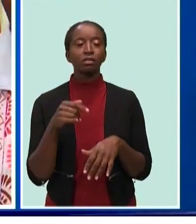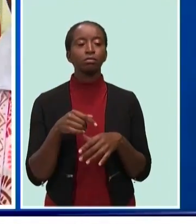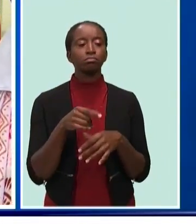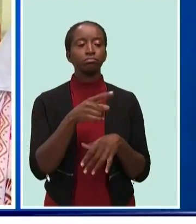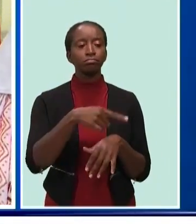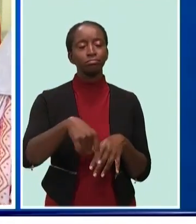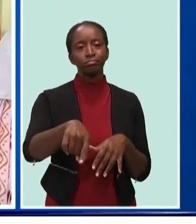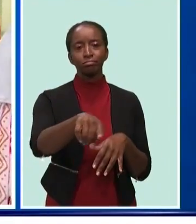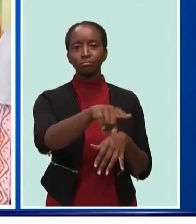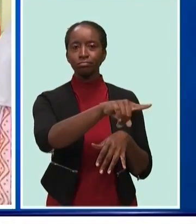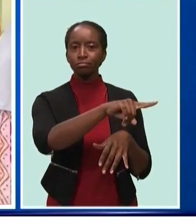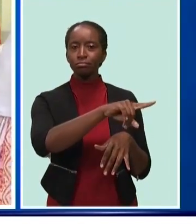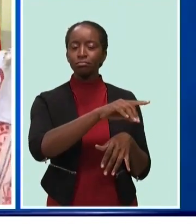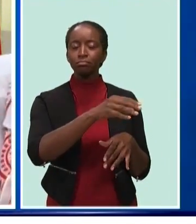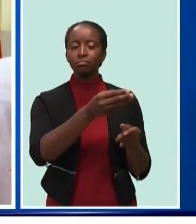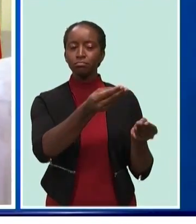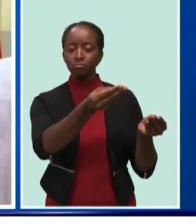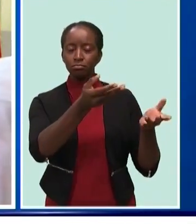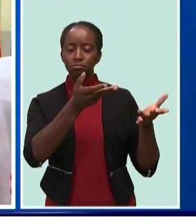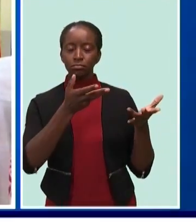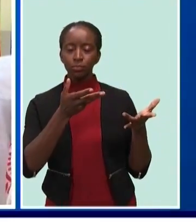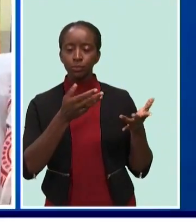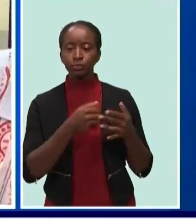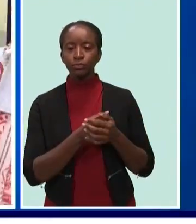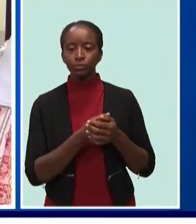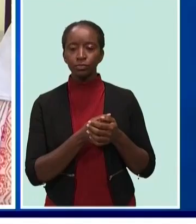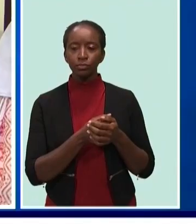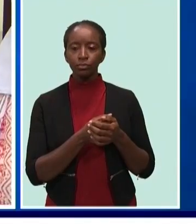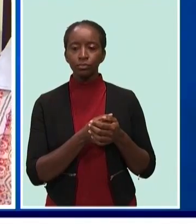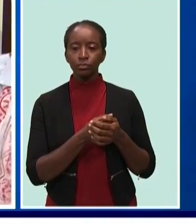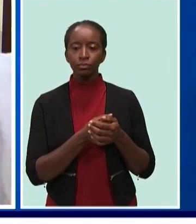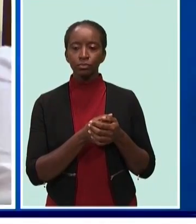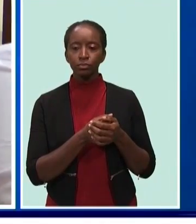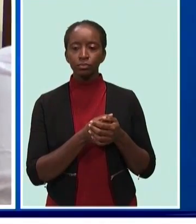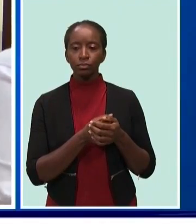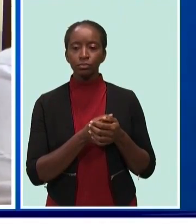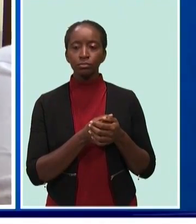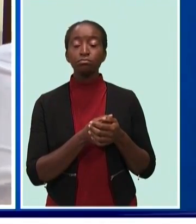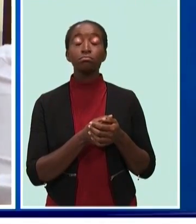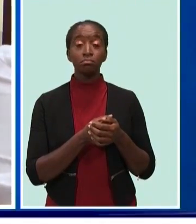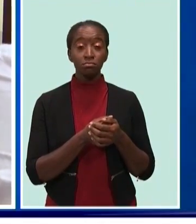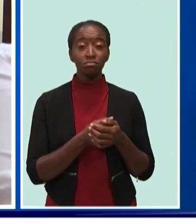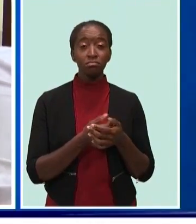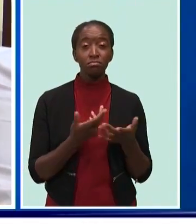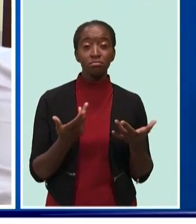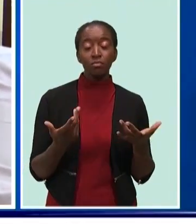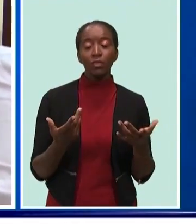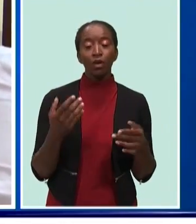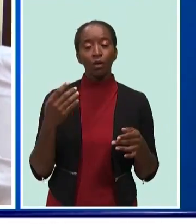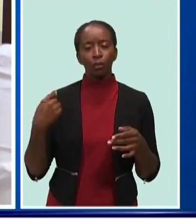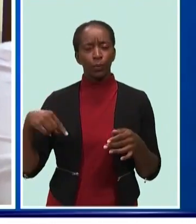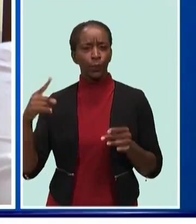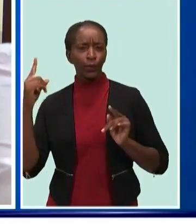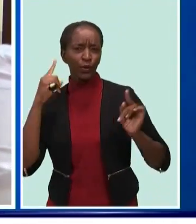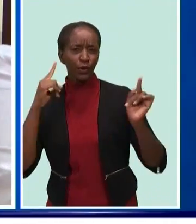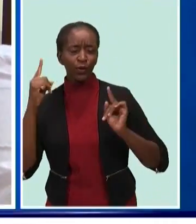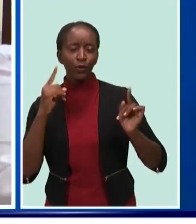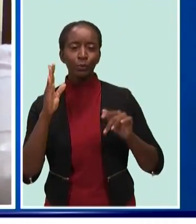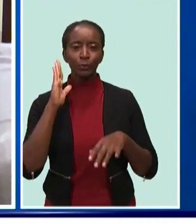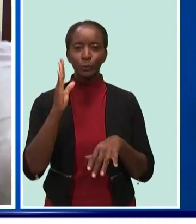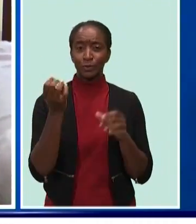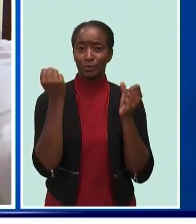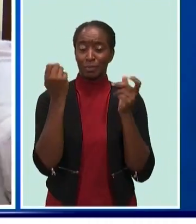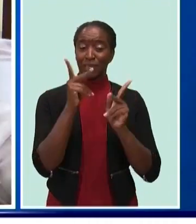larger numbers that would be falling at the Transport Board. That discussion has